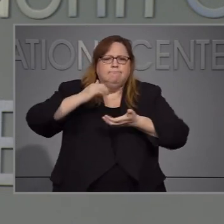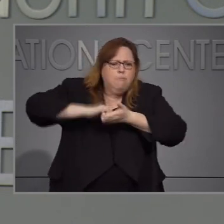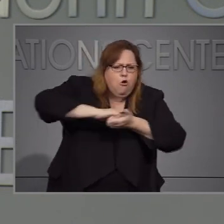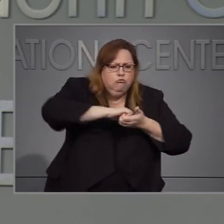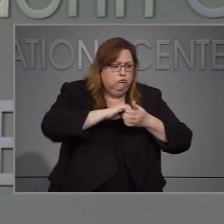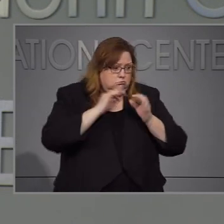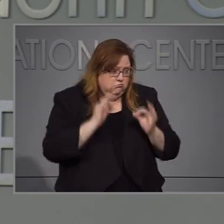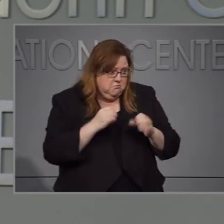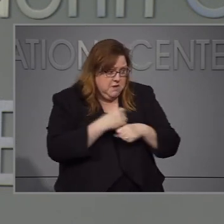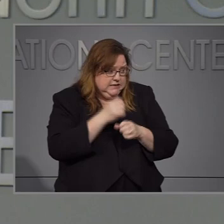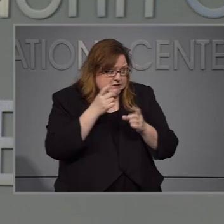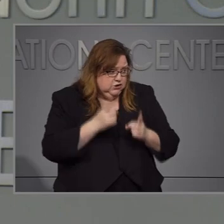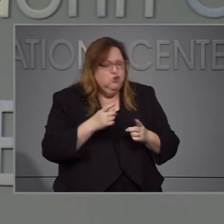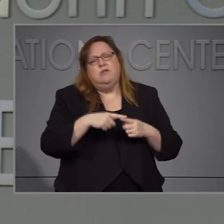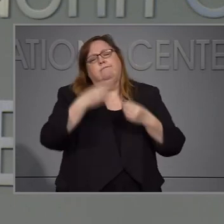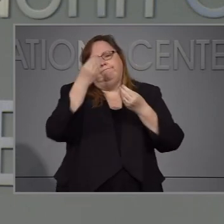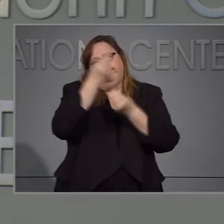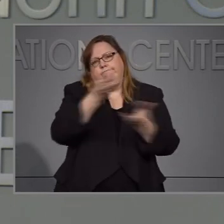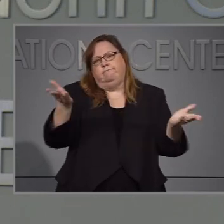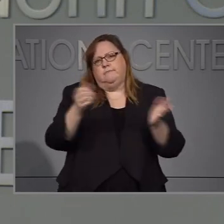Thanks. Next question, please.